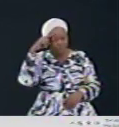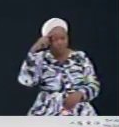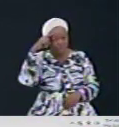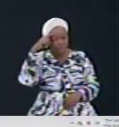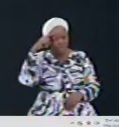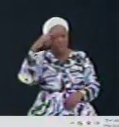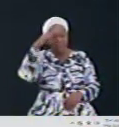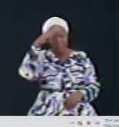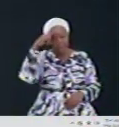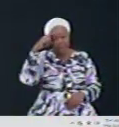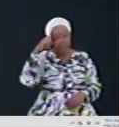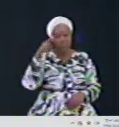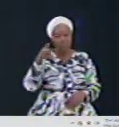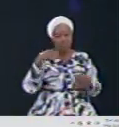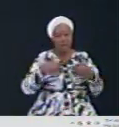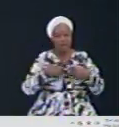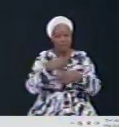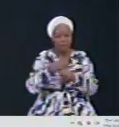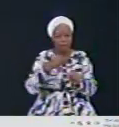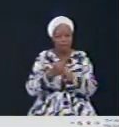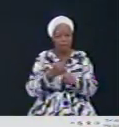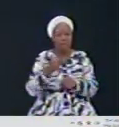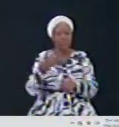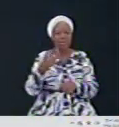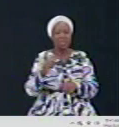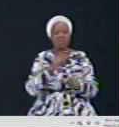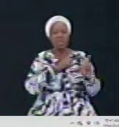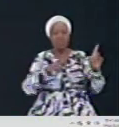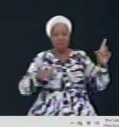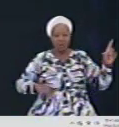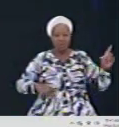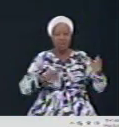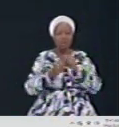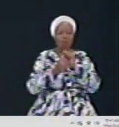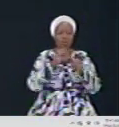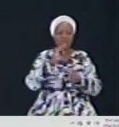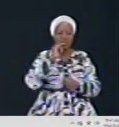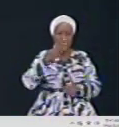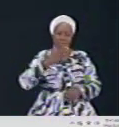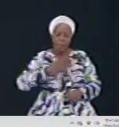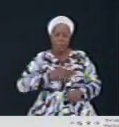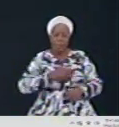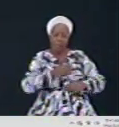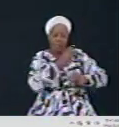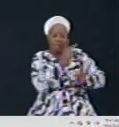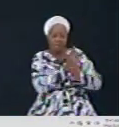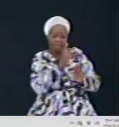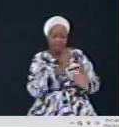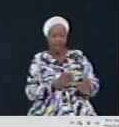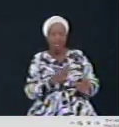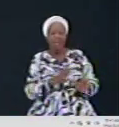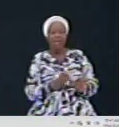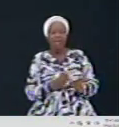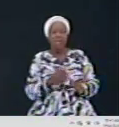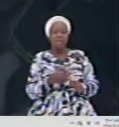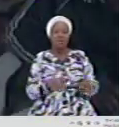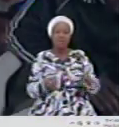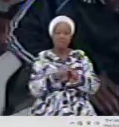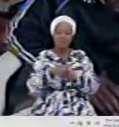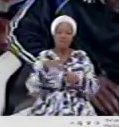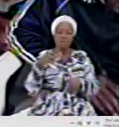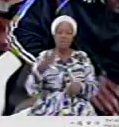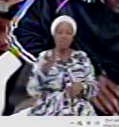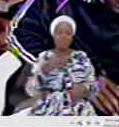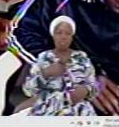because thou hast made the Lord, which is my refuge, even the Most High